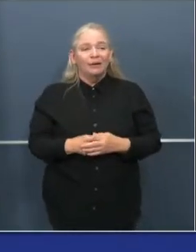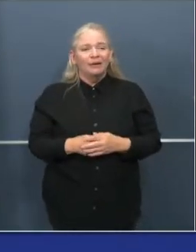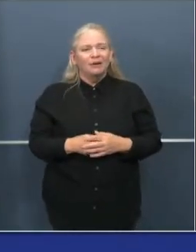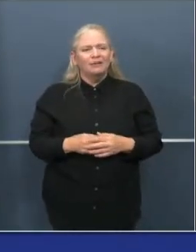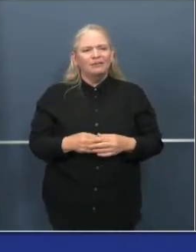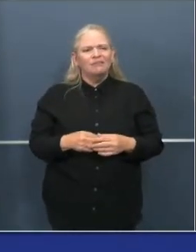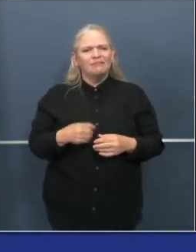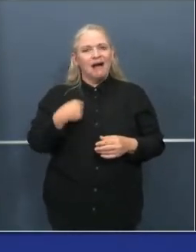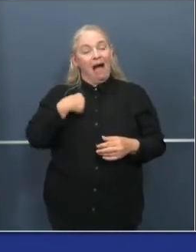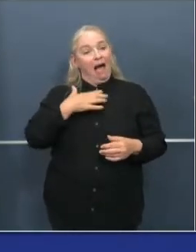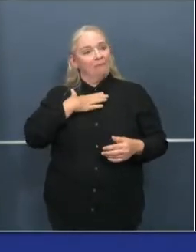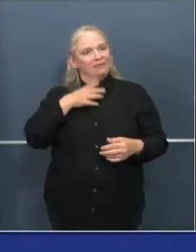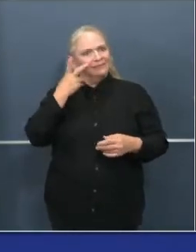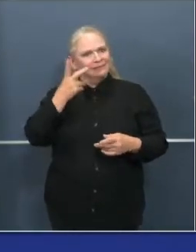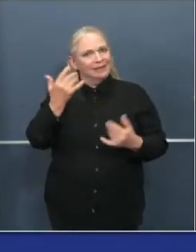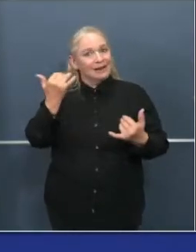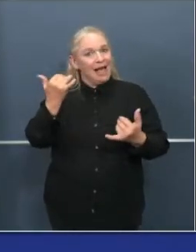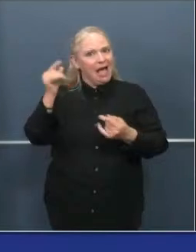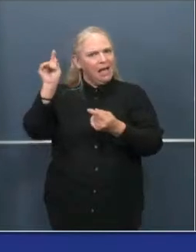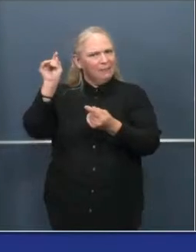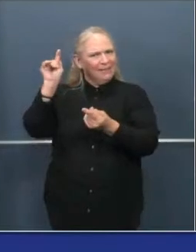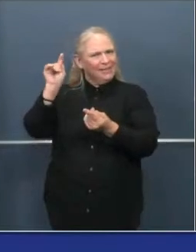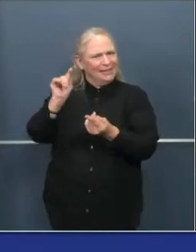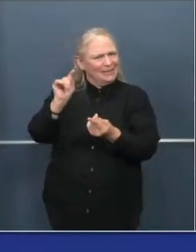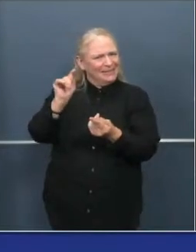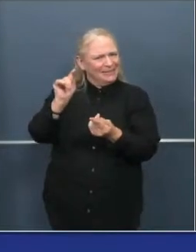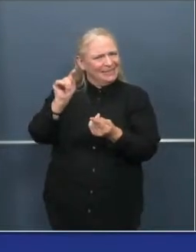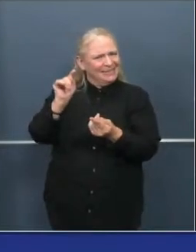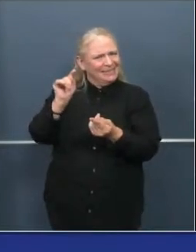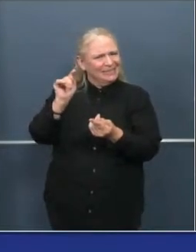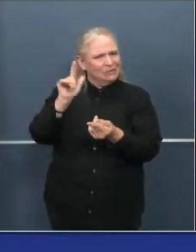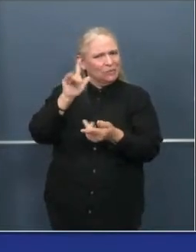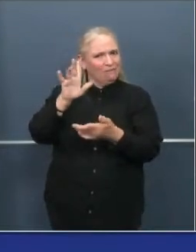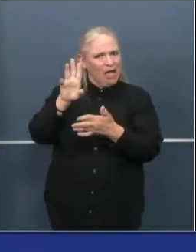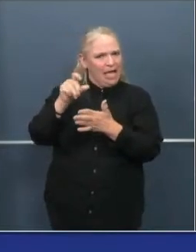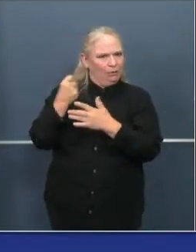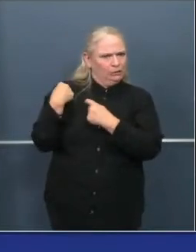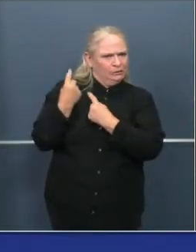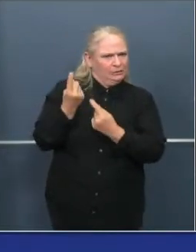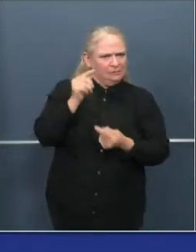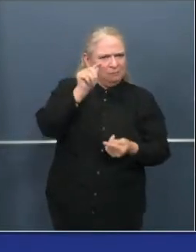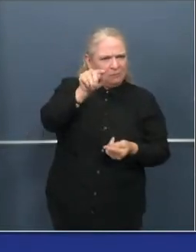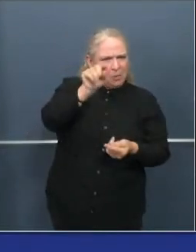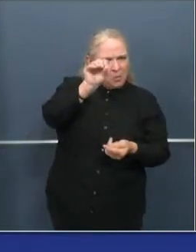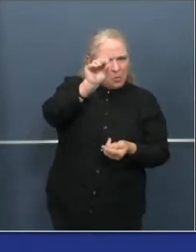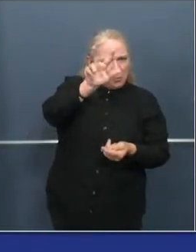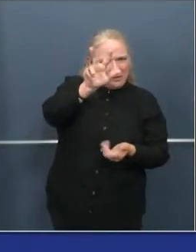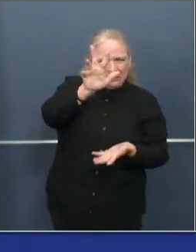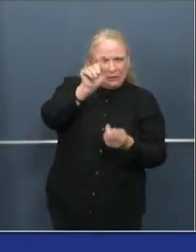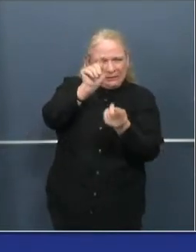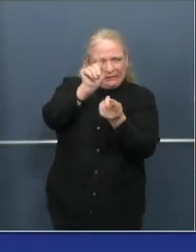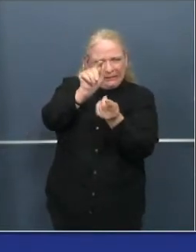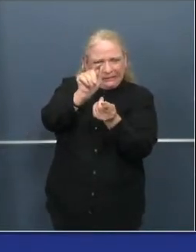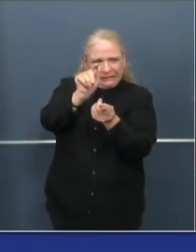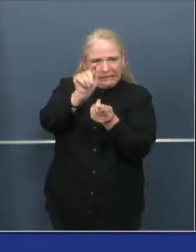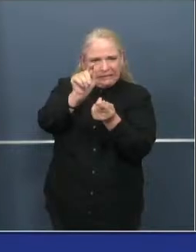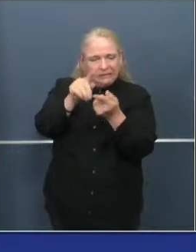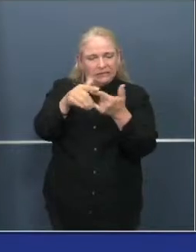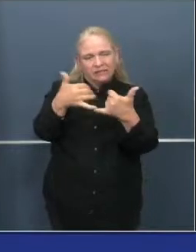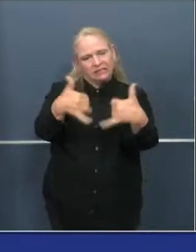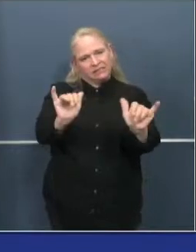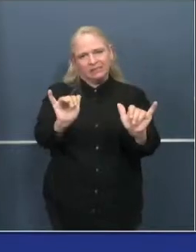0.3%. But this slide says tells another story over the course of the last 14 days. It's gone up